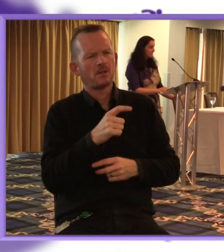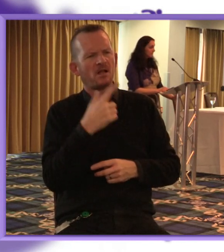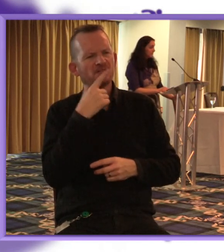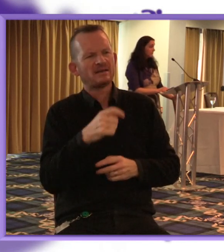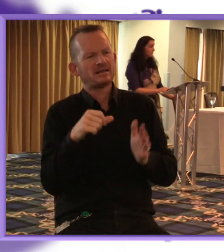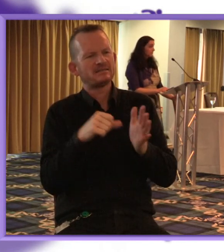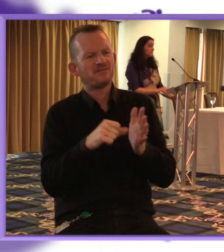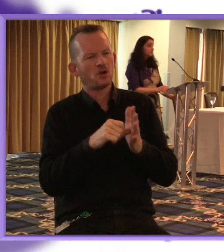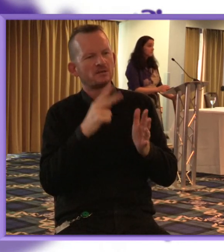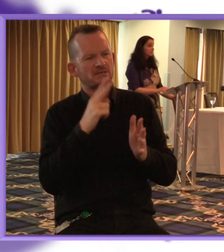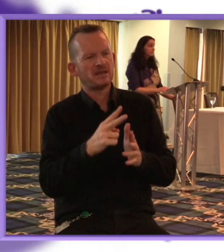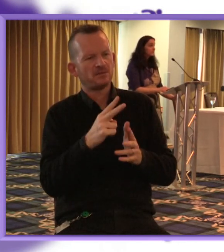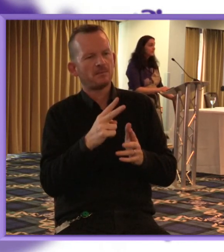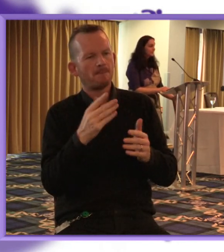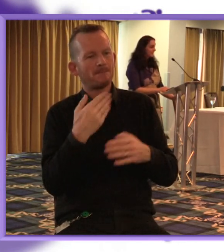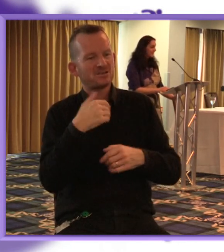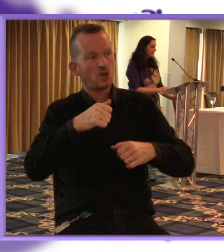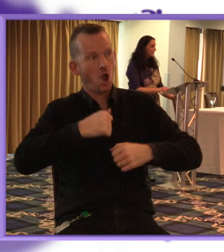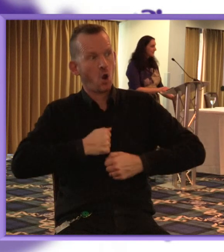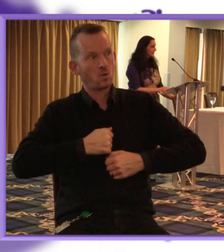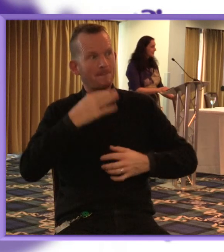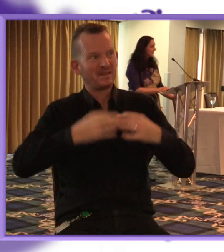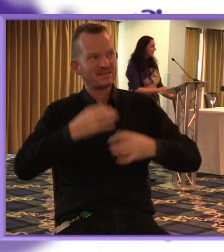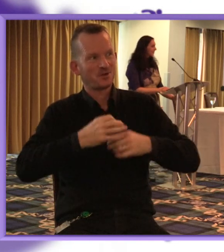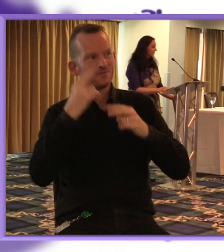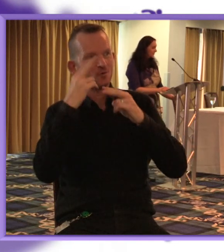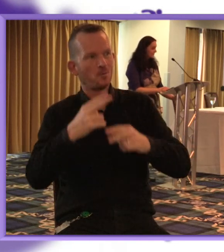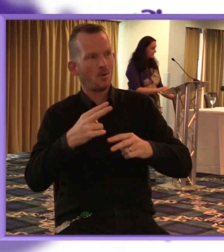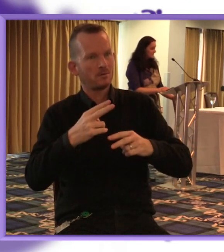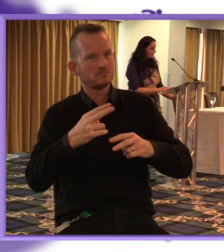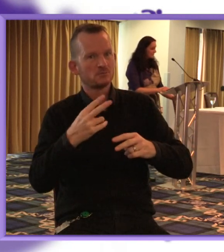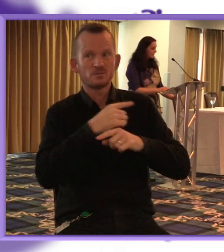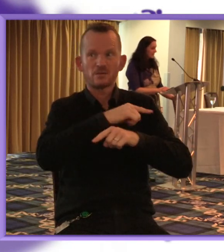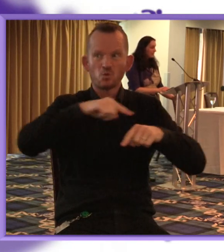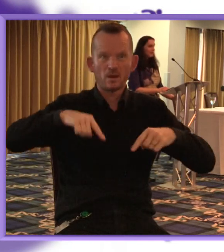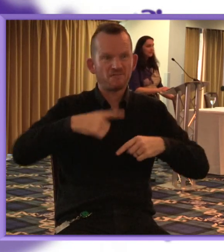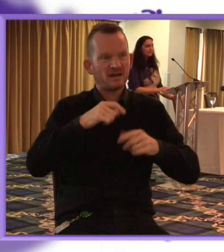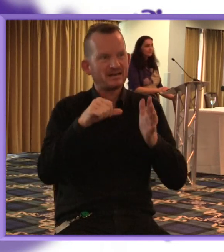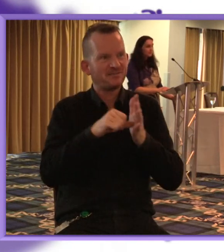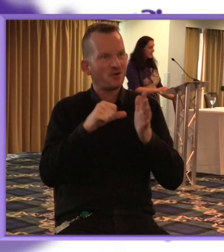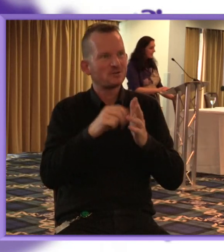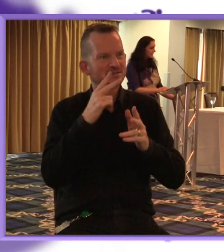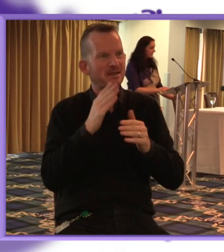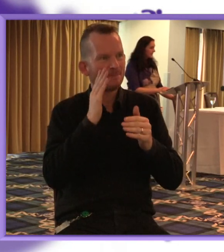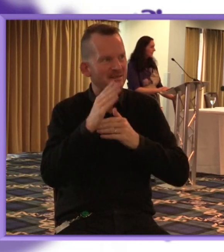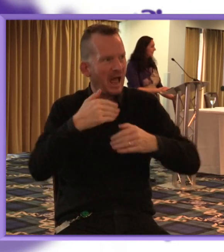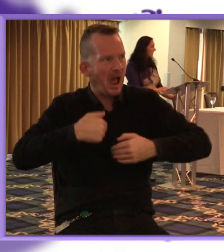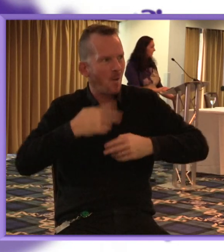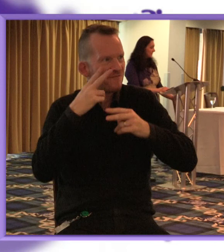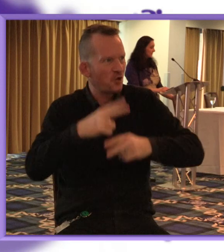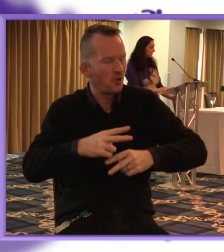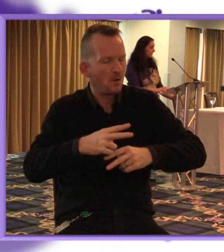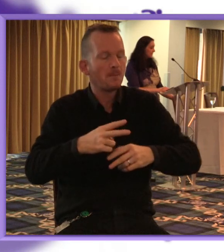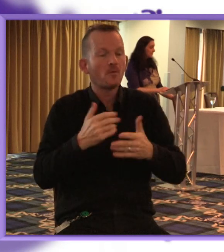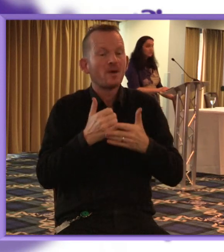own particular viewpoint. Sometimes we find it difficult to see past our own particular viewpoints. But I guess if we can help people see the